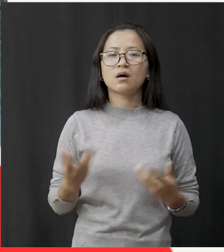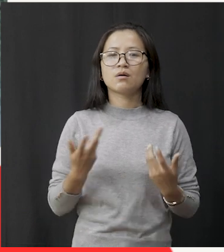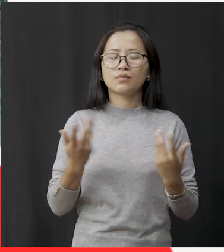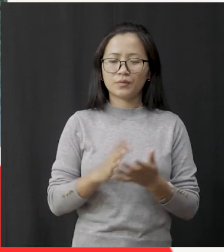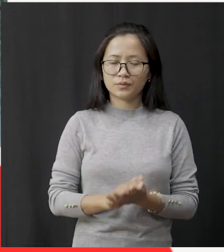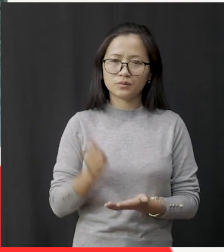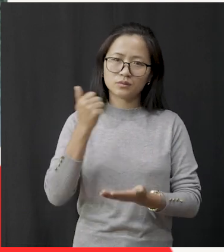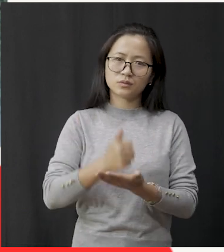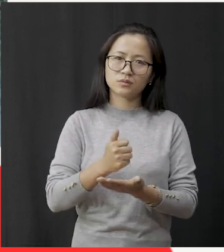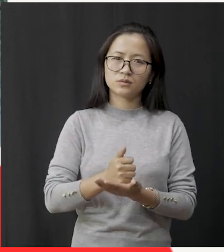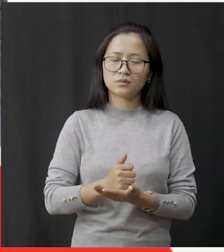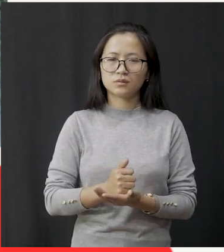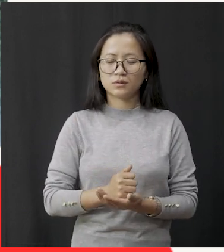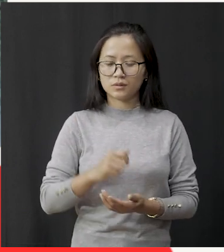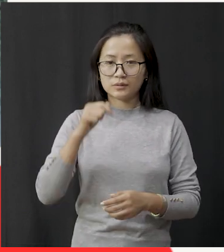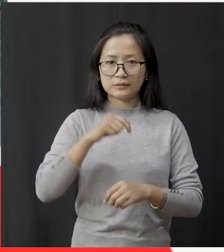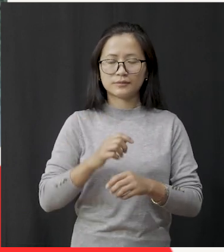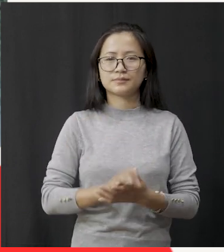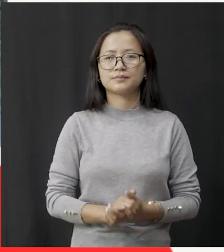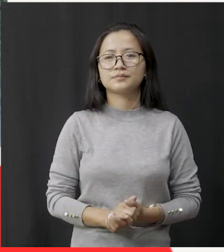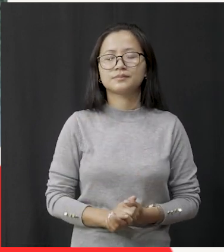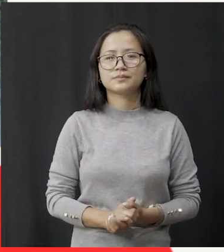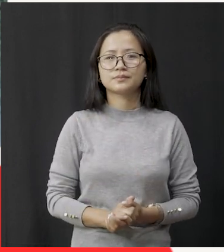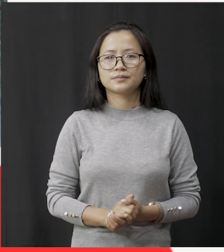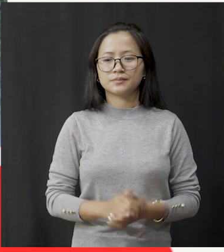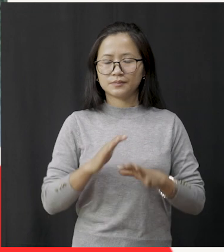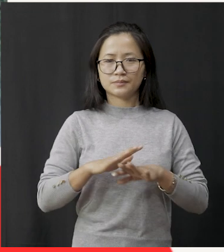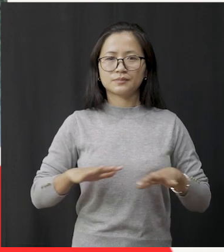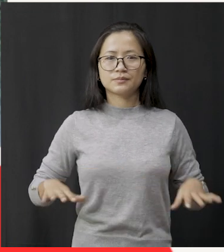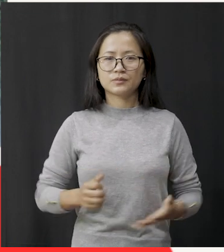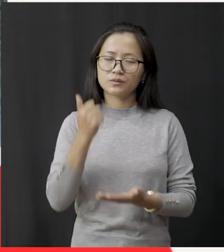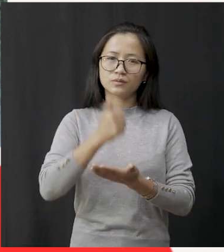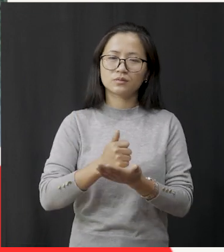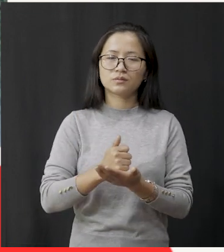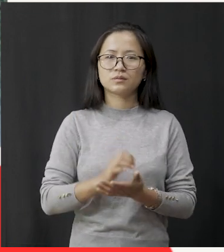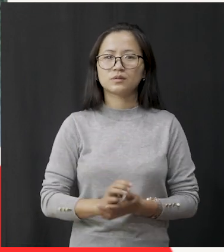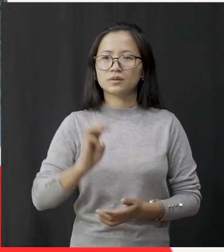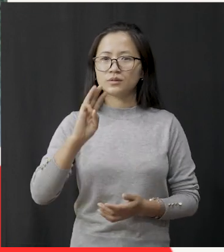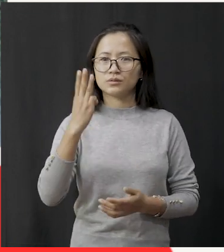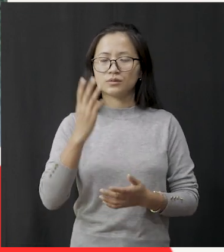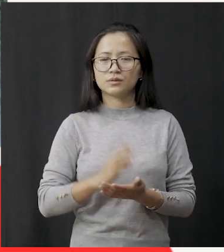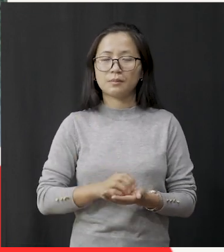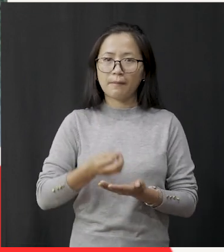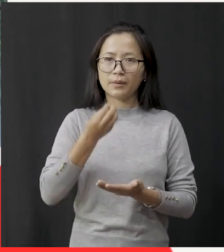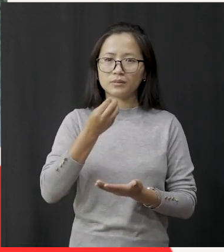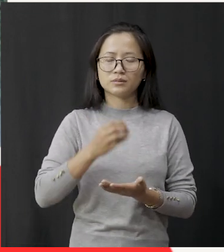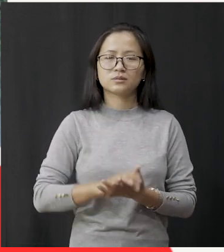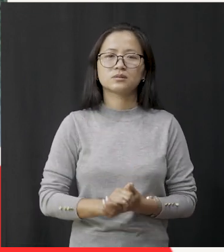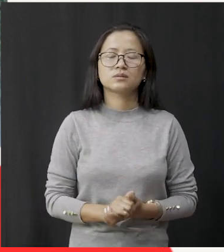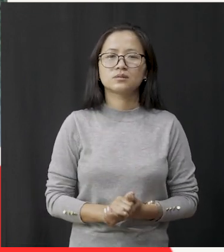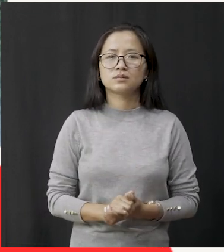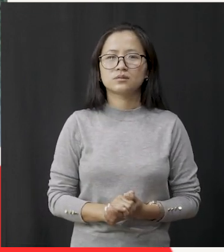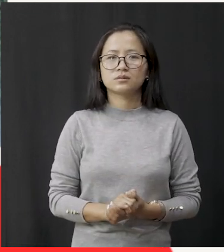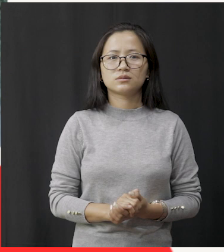meals you should eat in a day? So students, we should eat 3 meals. Okay, we